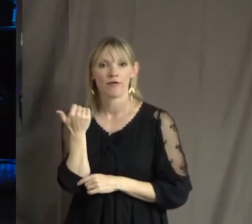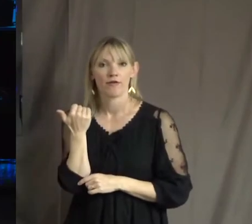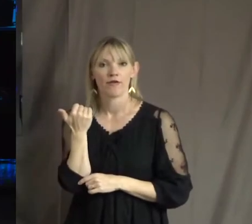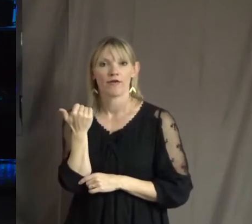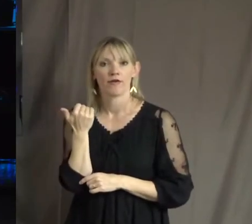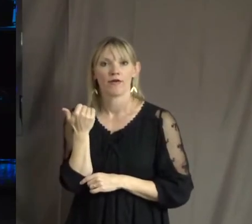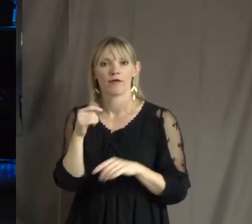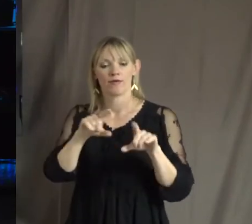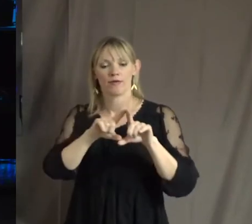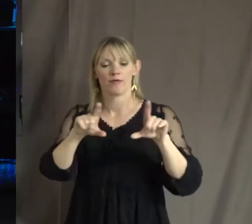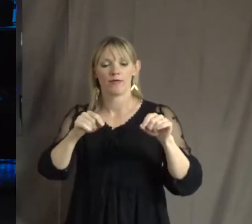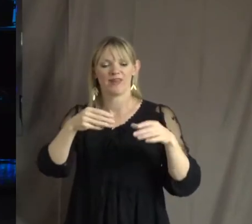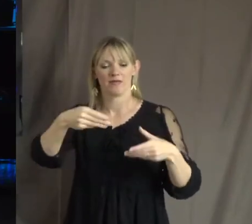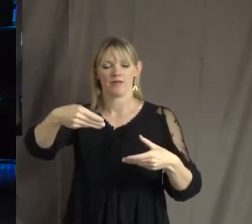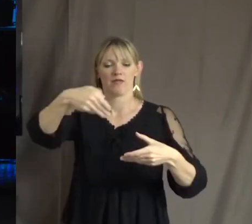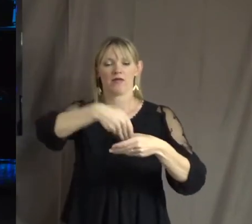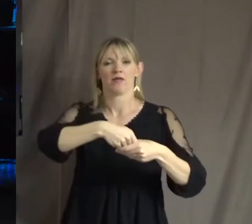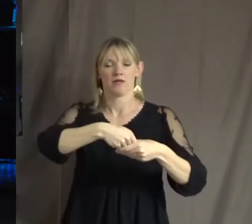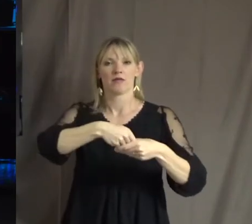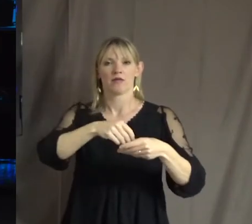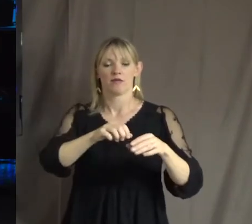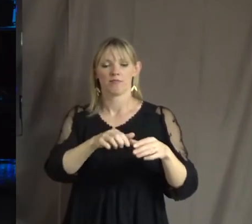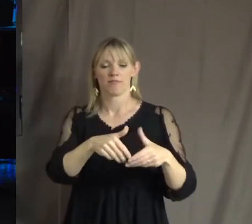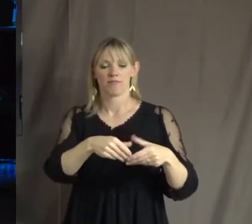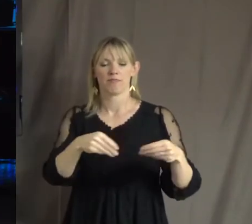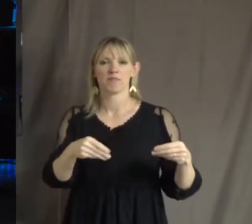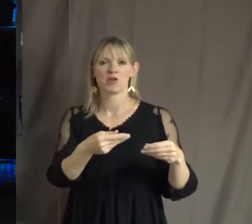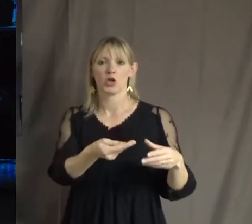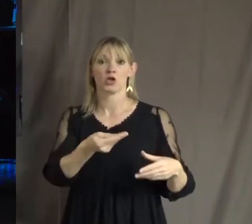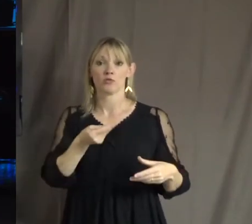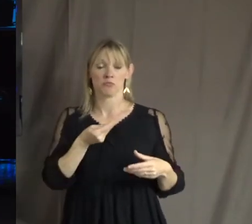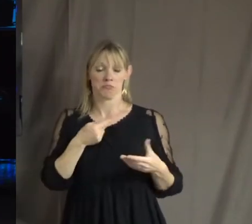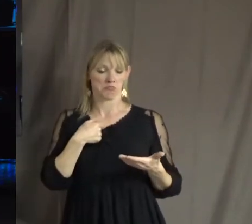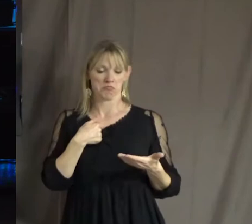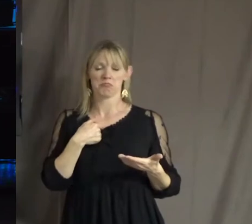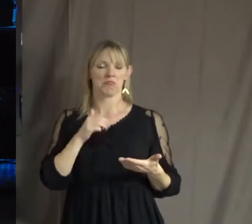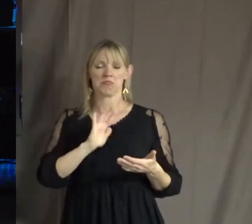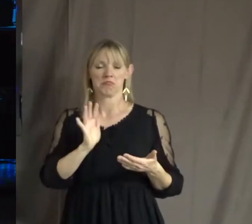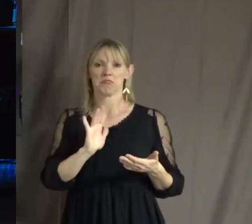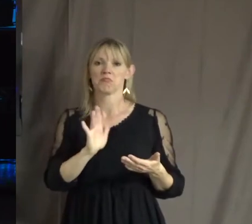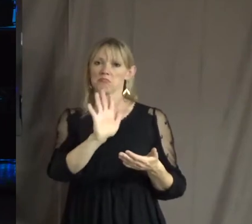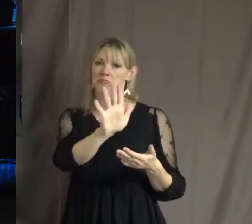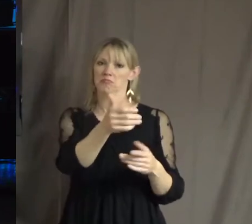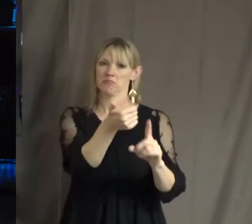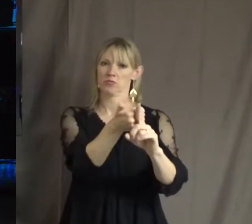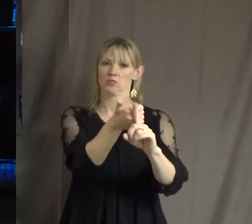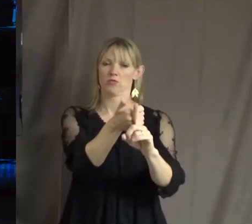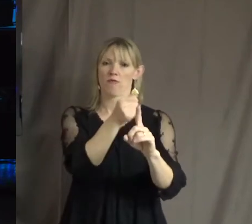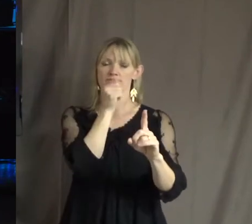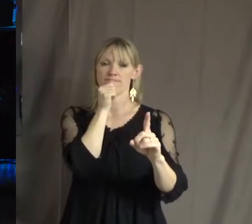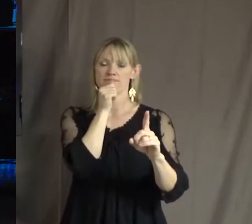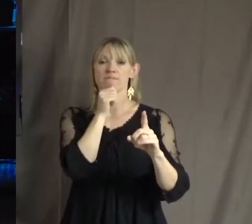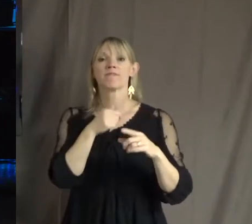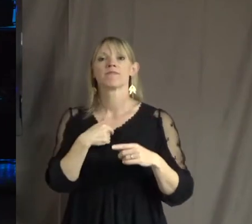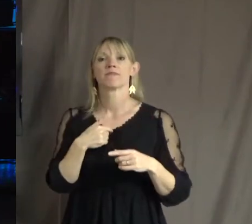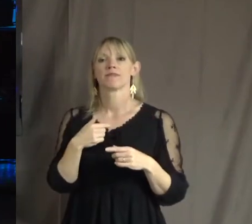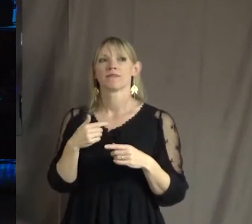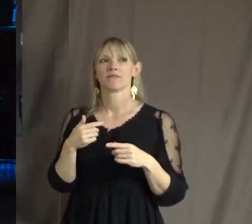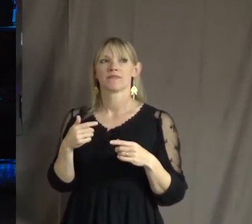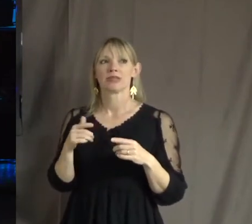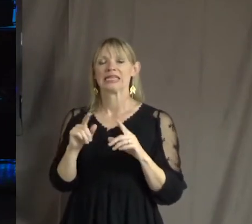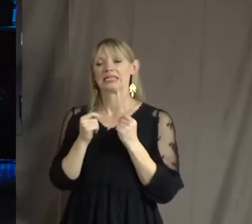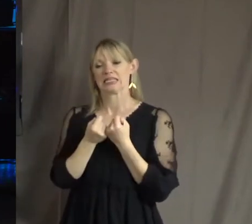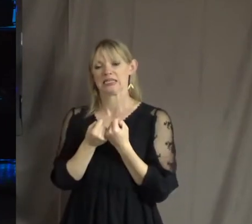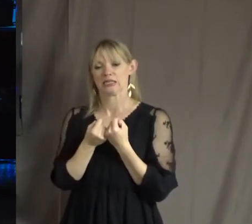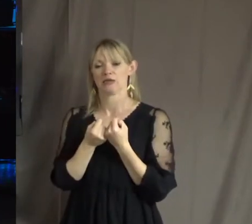it in a little envelope, and they don't have to show it to us. It's their own personal piece. And I have permission to tell this story, and my team has